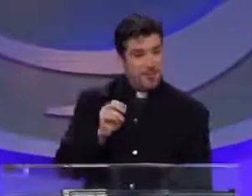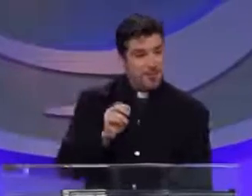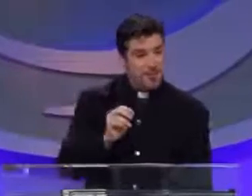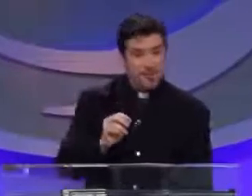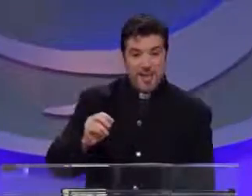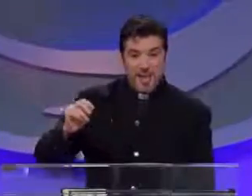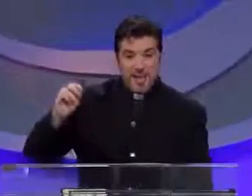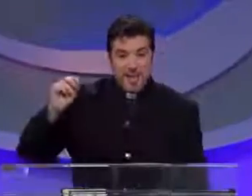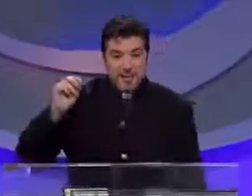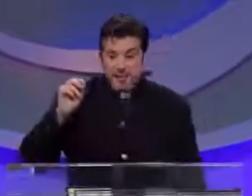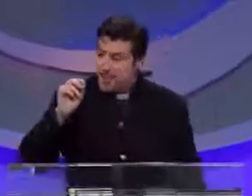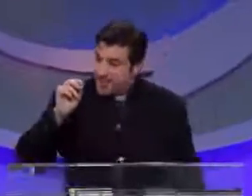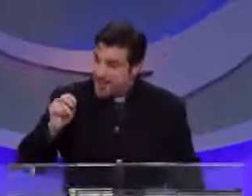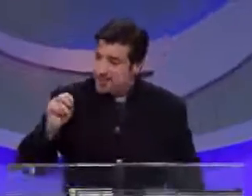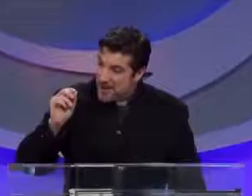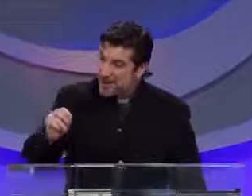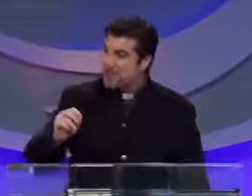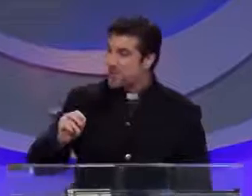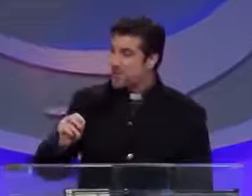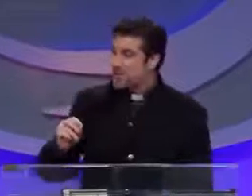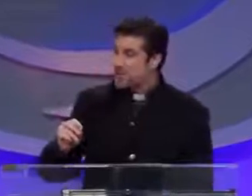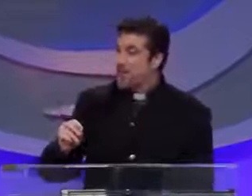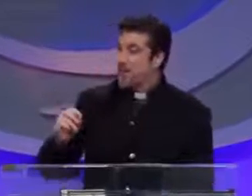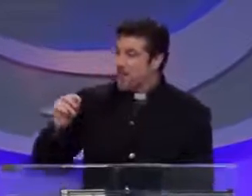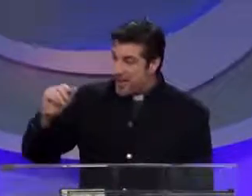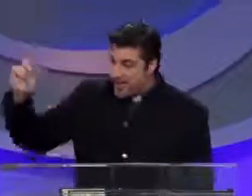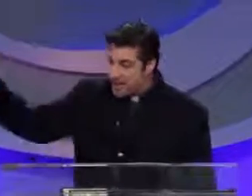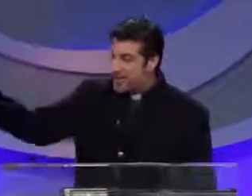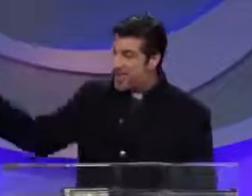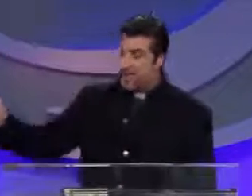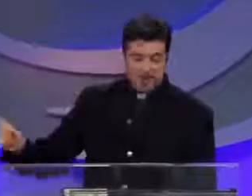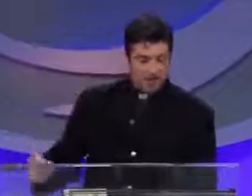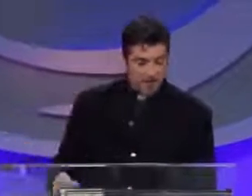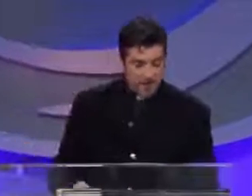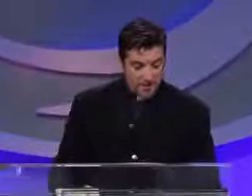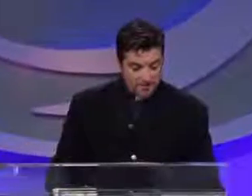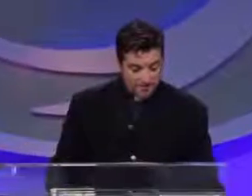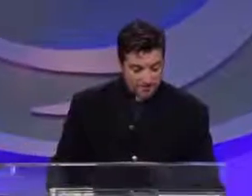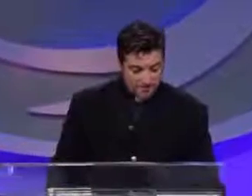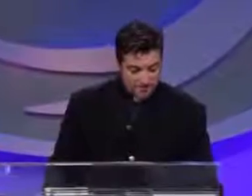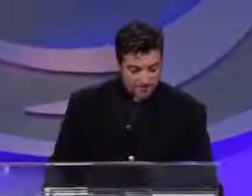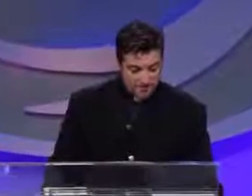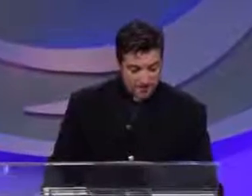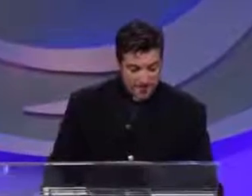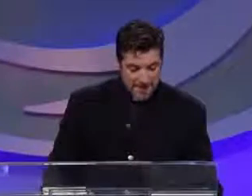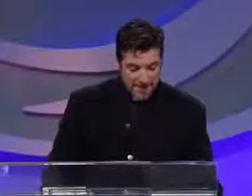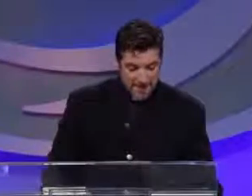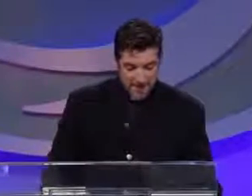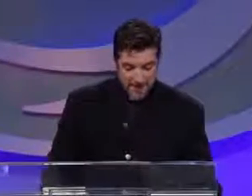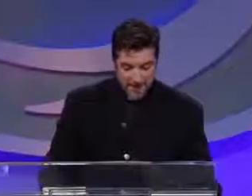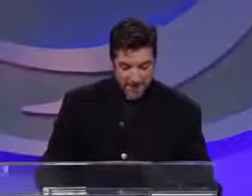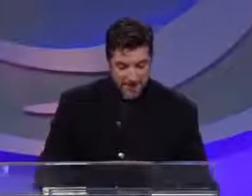us as brothers and sisters, and has sent a message to us, and you'll see what the message is about.